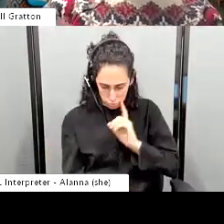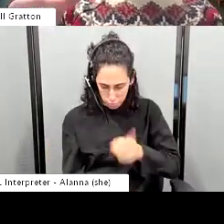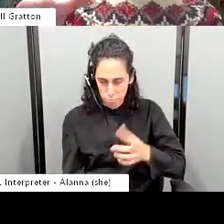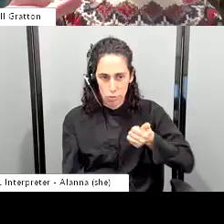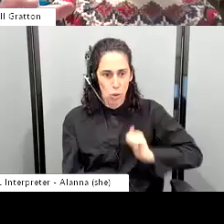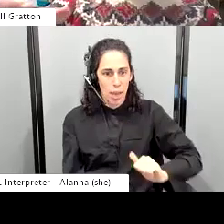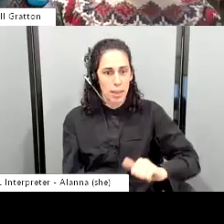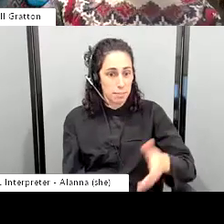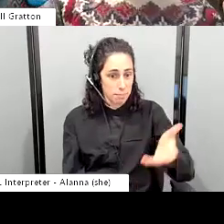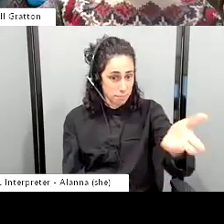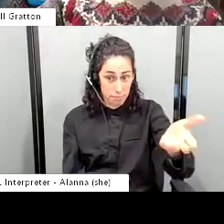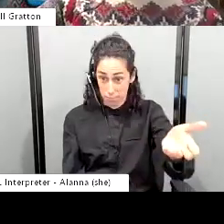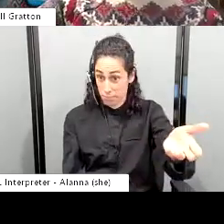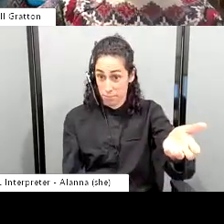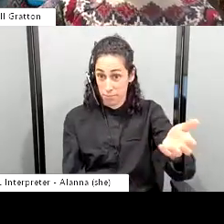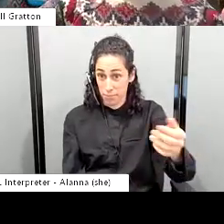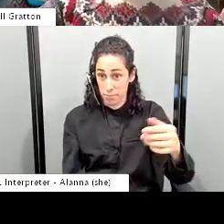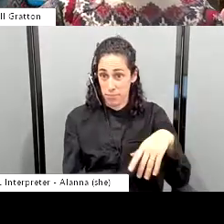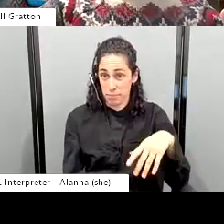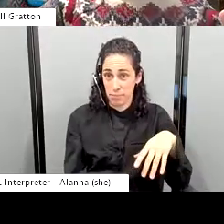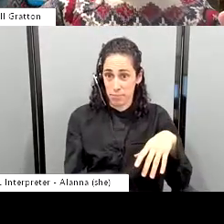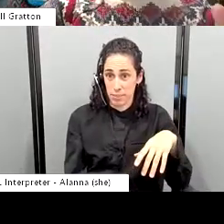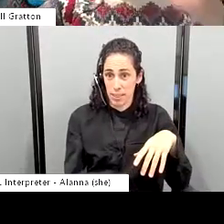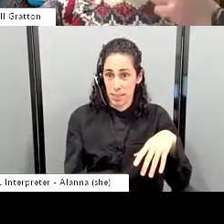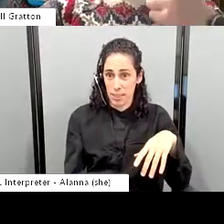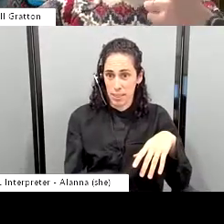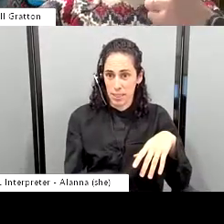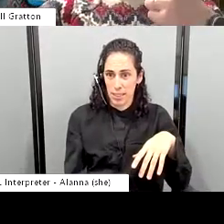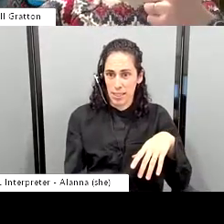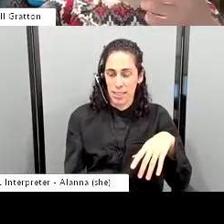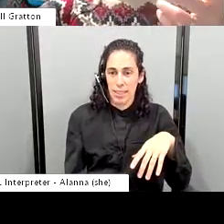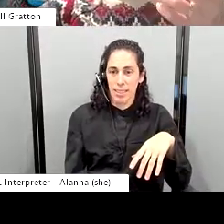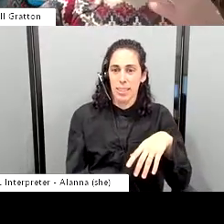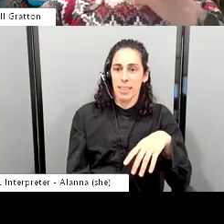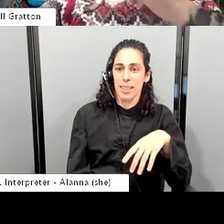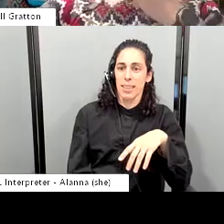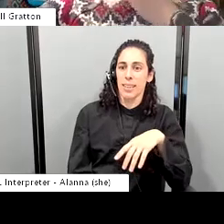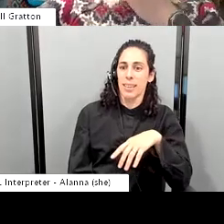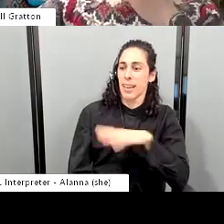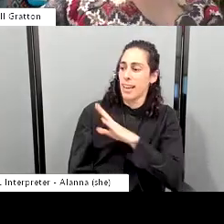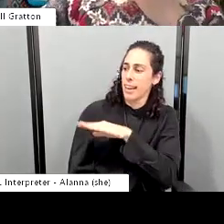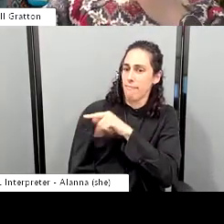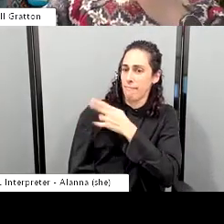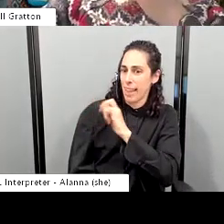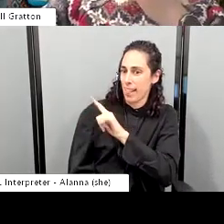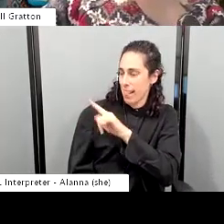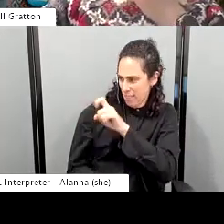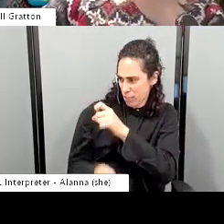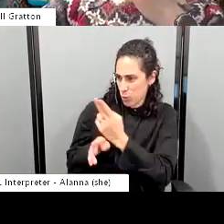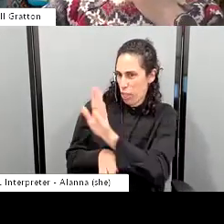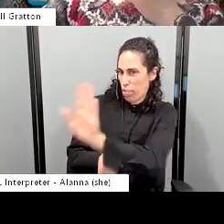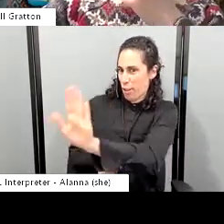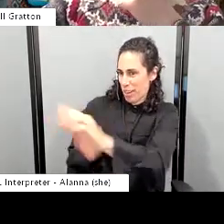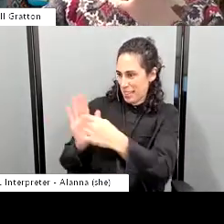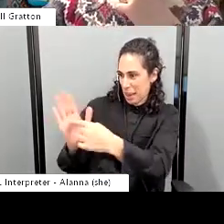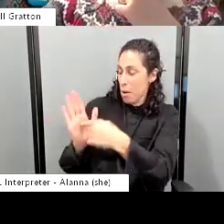How about this, right? Yeah, we have to take their examples, Phil, so they know we haven't fixed this, right? Of course. Here we go. Spontaneous.